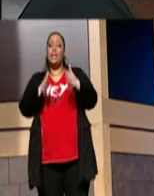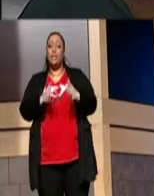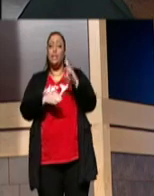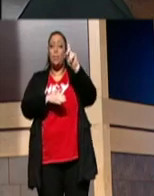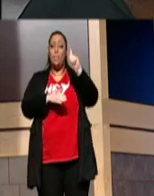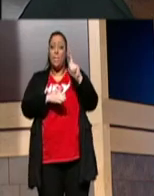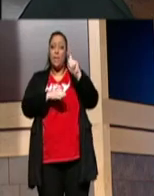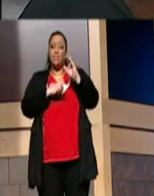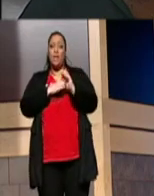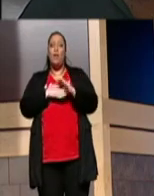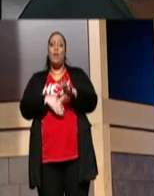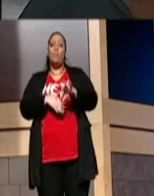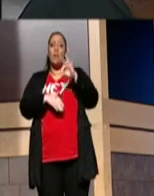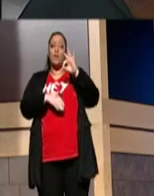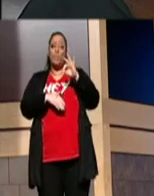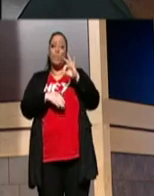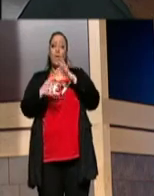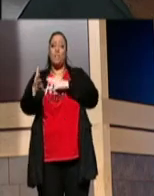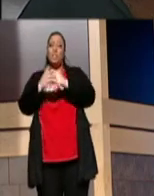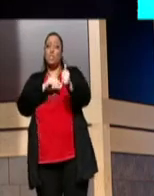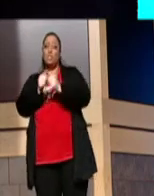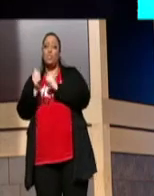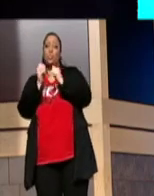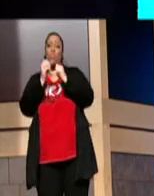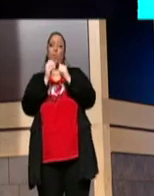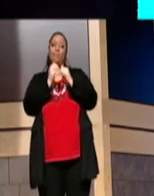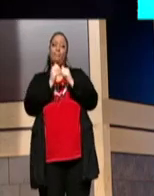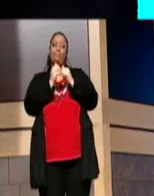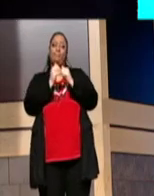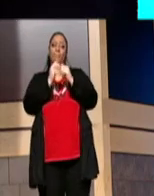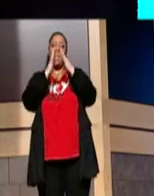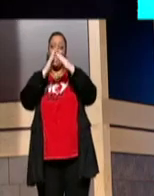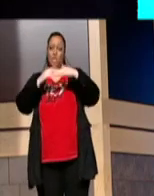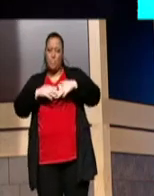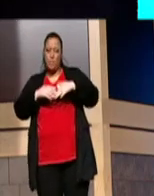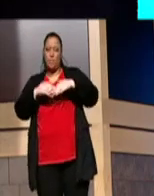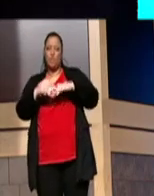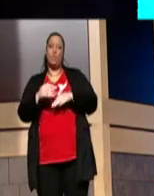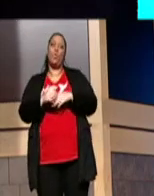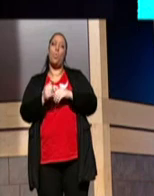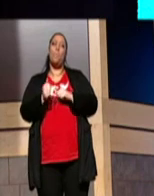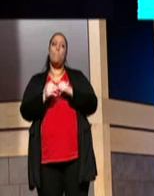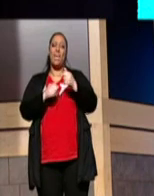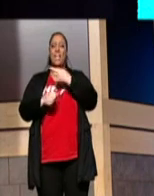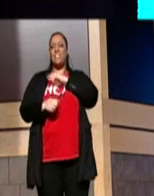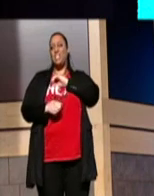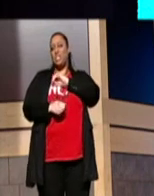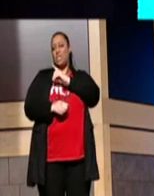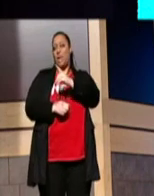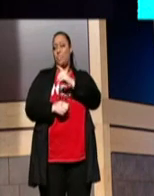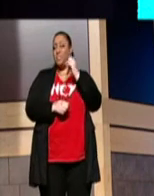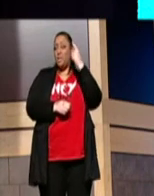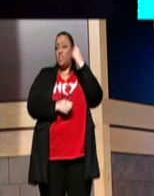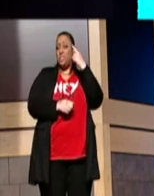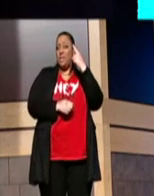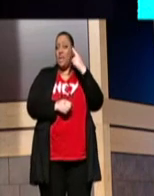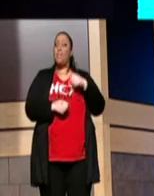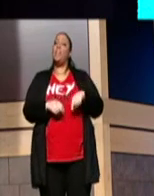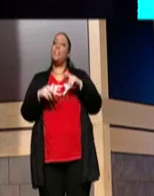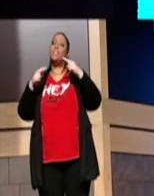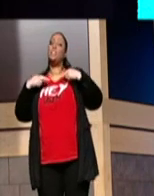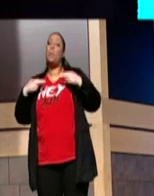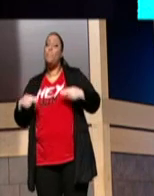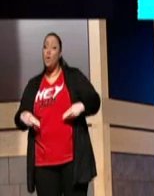way to break down the barriers. That's right. To cross over the denominations. To understand, this is a human being. This is a